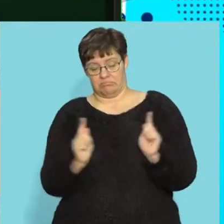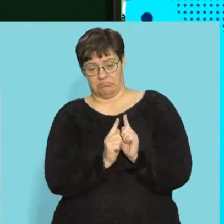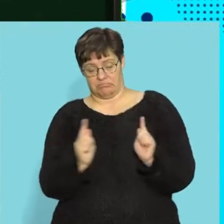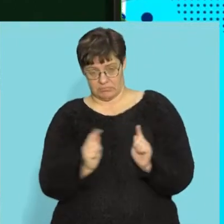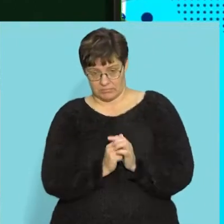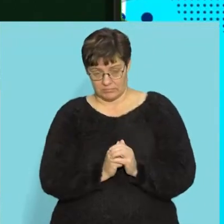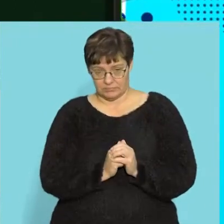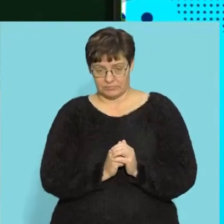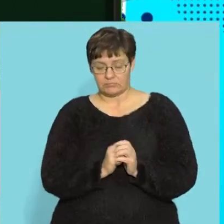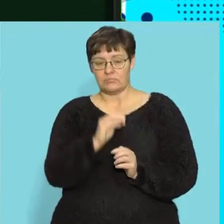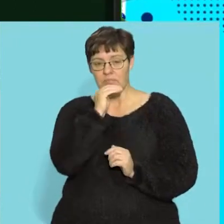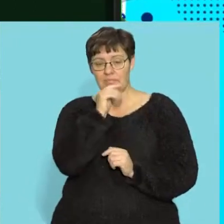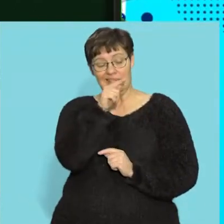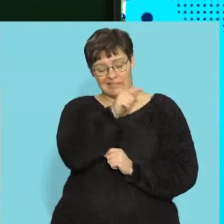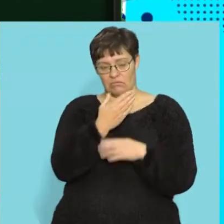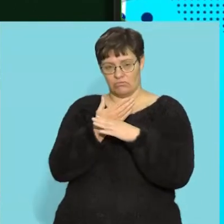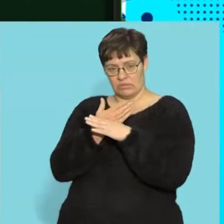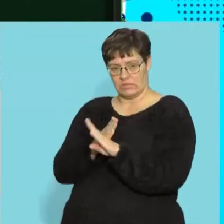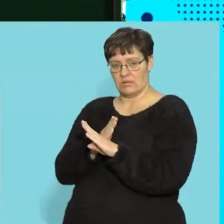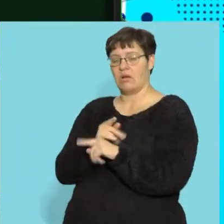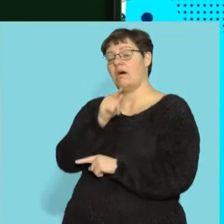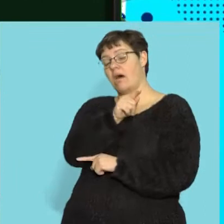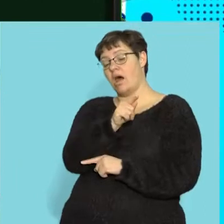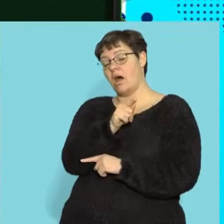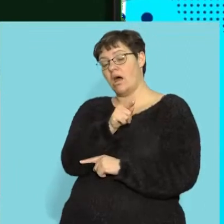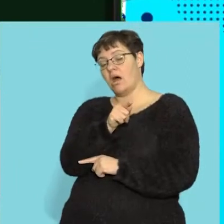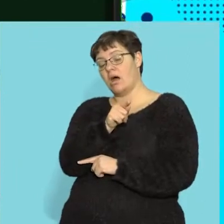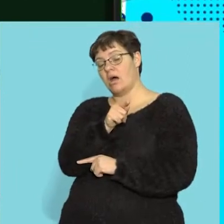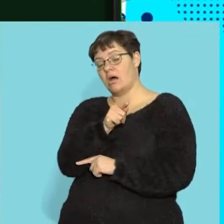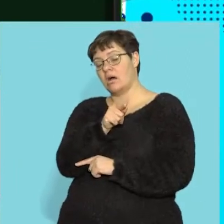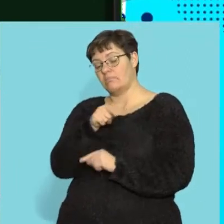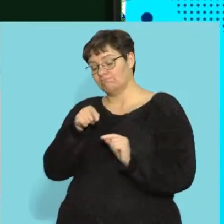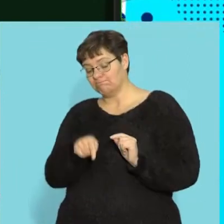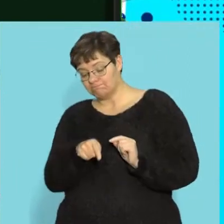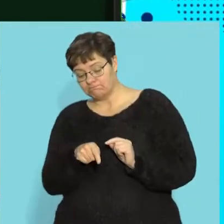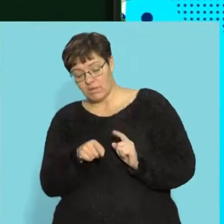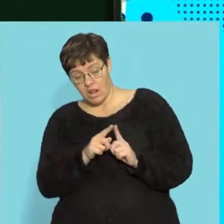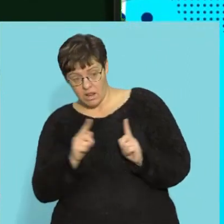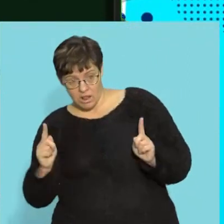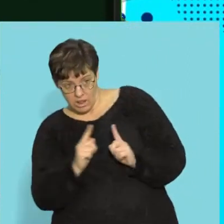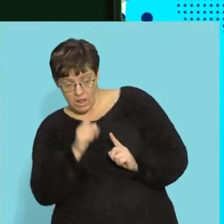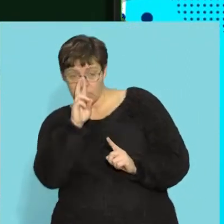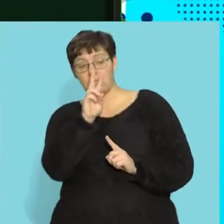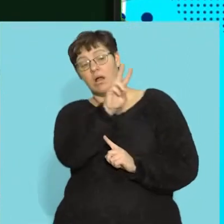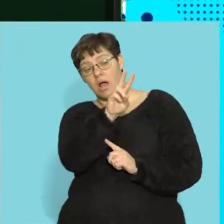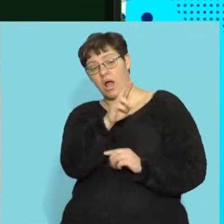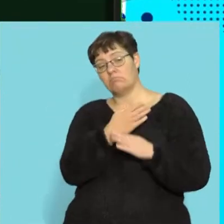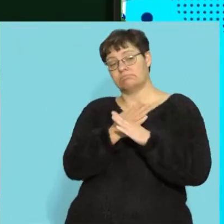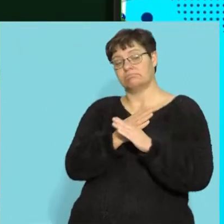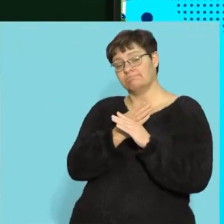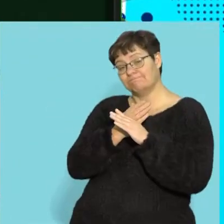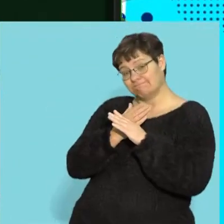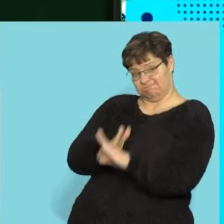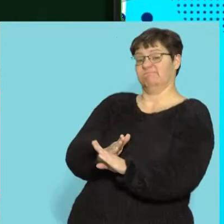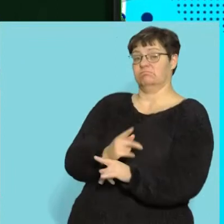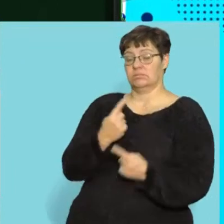resistance. So in essence, resistance becomes the response or the dependent variable in that experiment. So now we'll